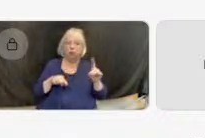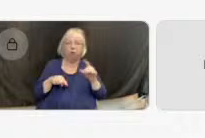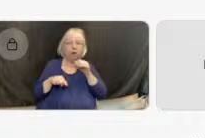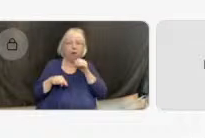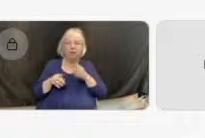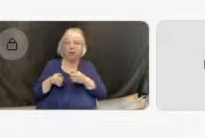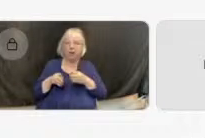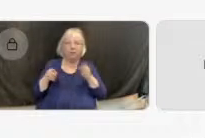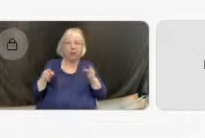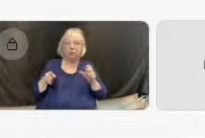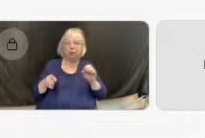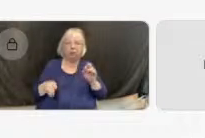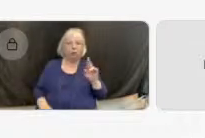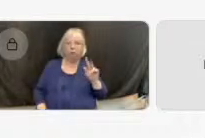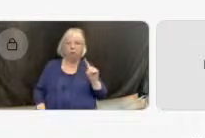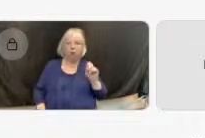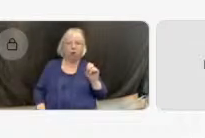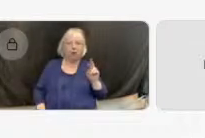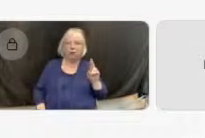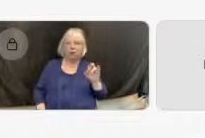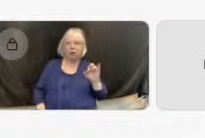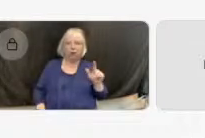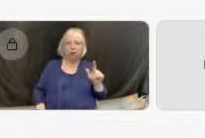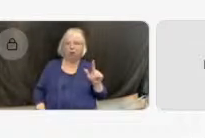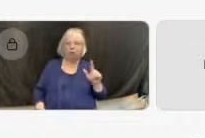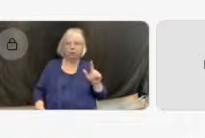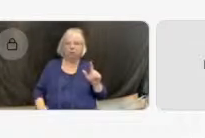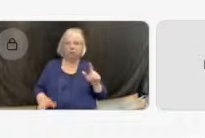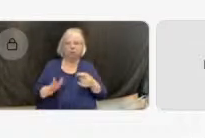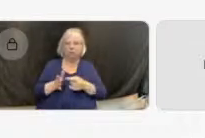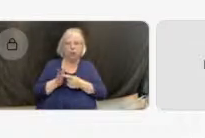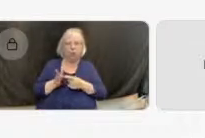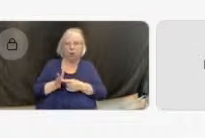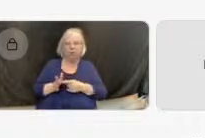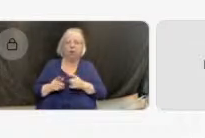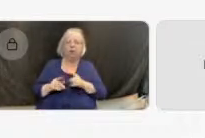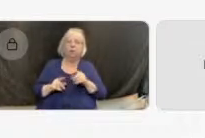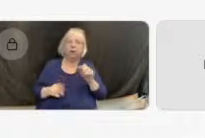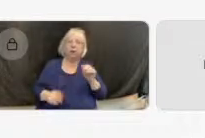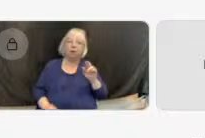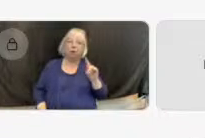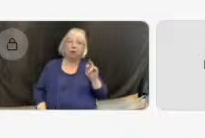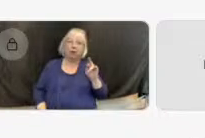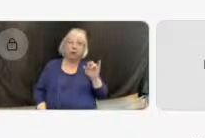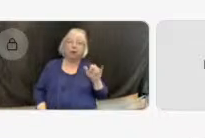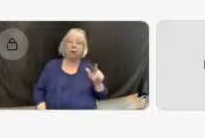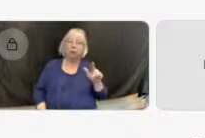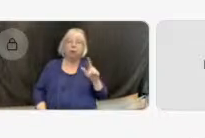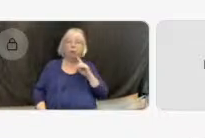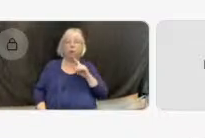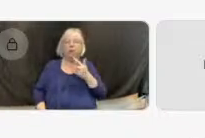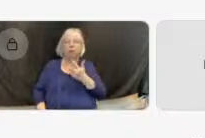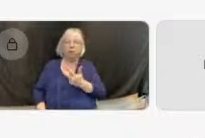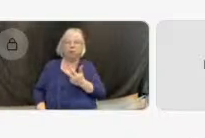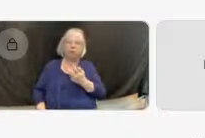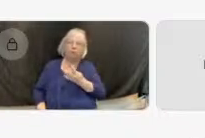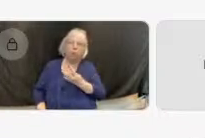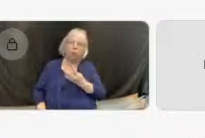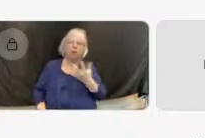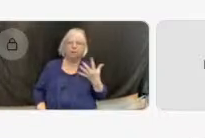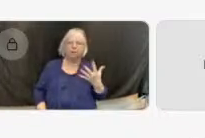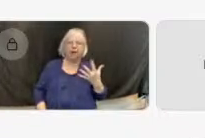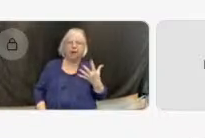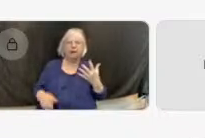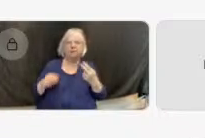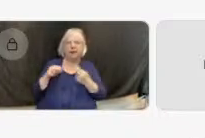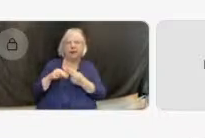to arterial standards. And as I mentioned in the last item, arterial standards would be either a 4 or 5 lane road at